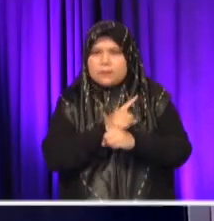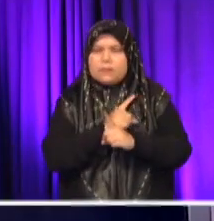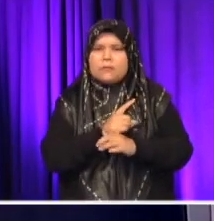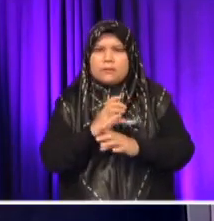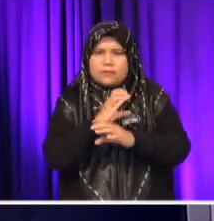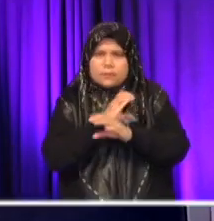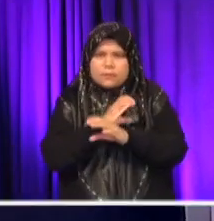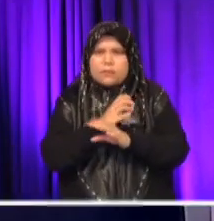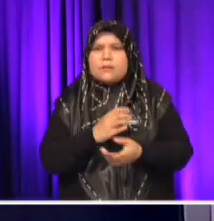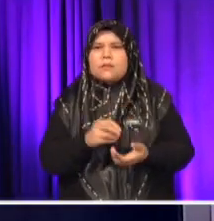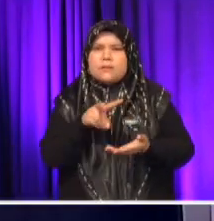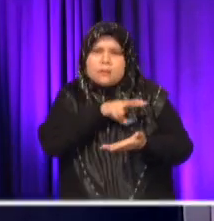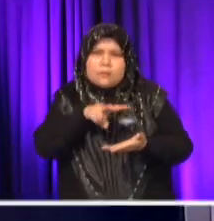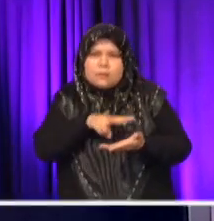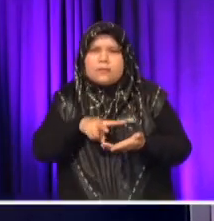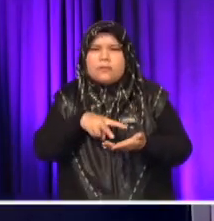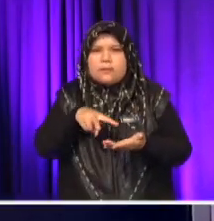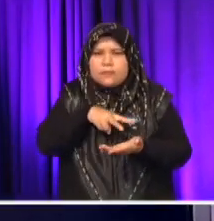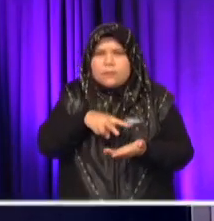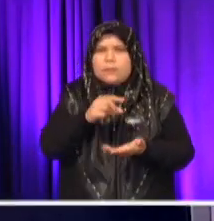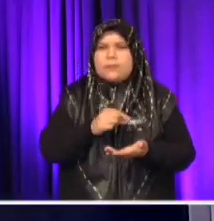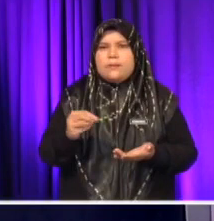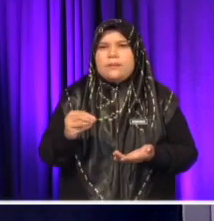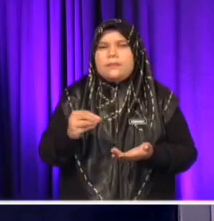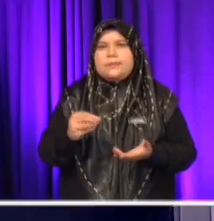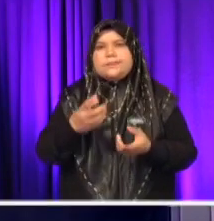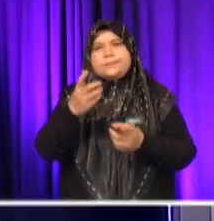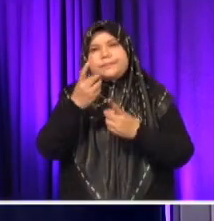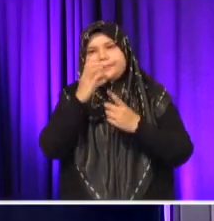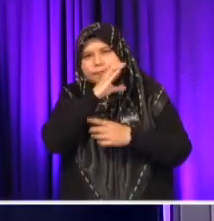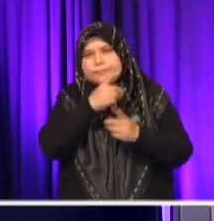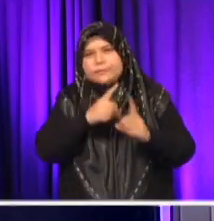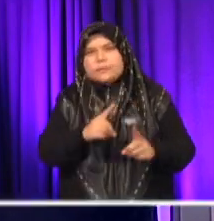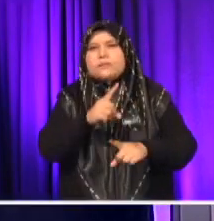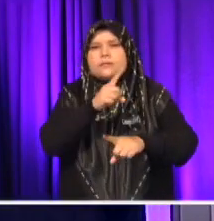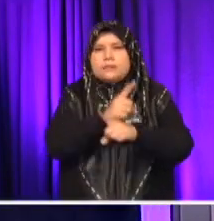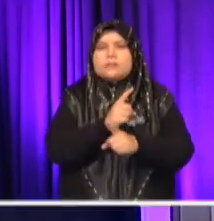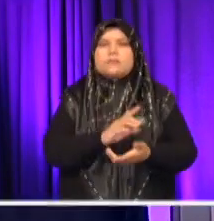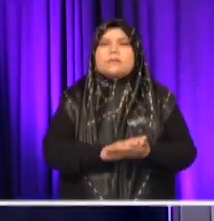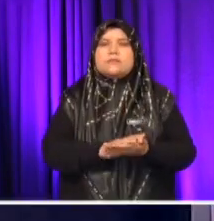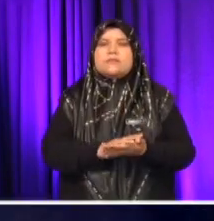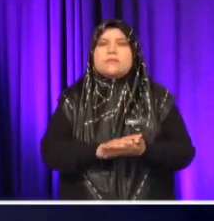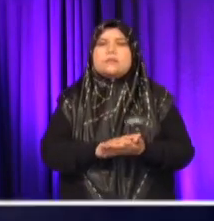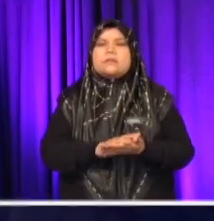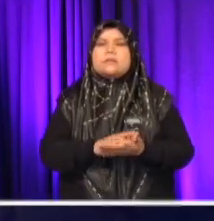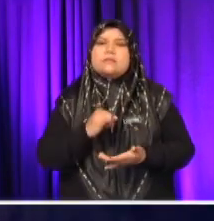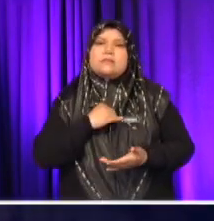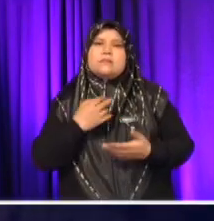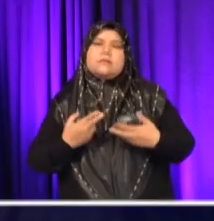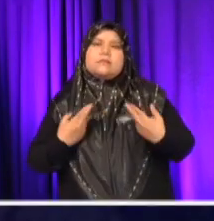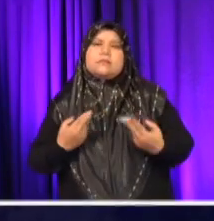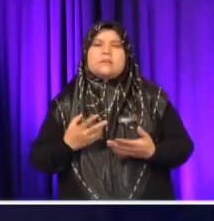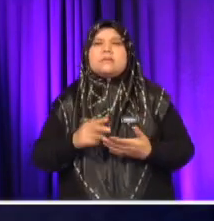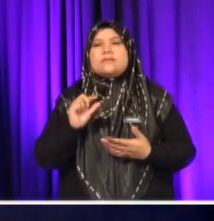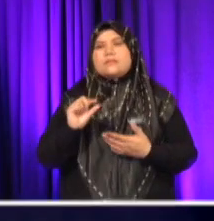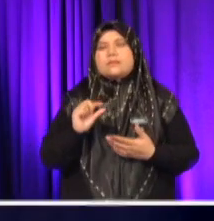all your reading skills in order to answer and get the answer correctly. Okay, so I think that's a few tips for